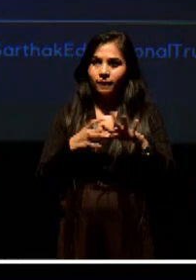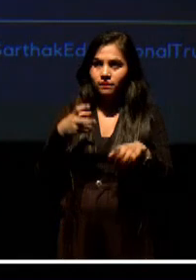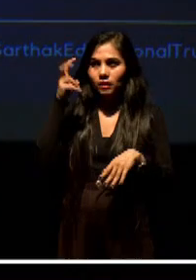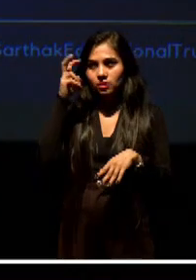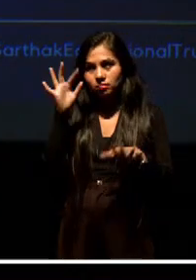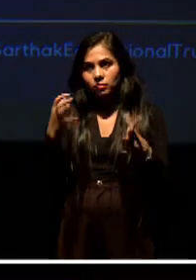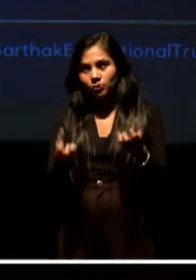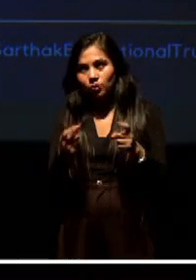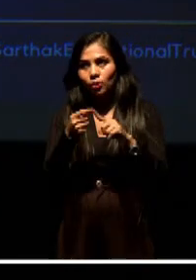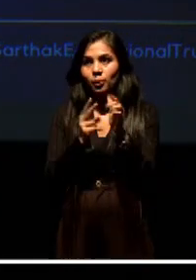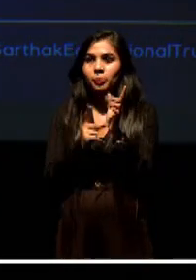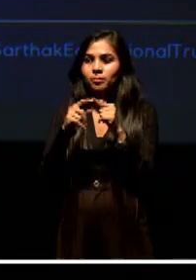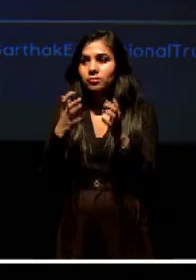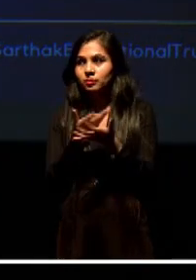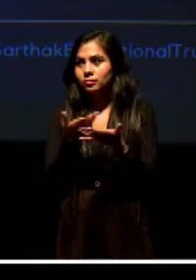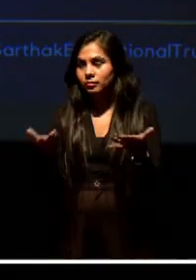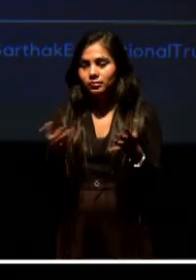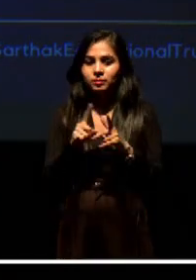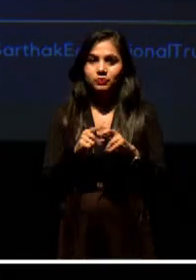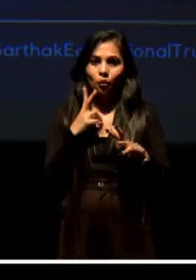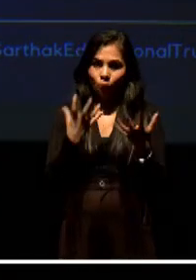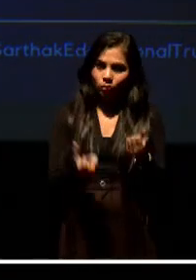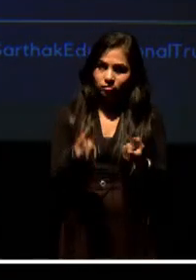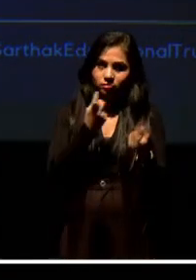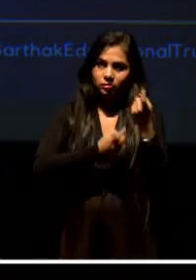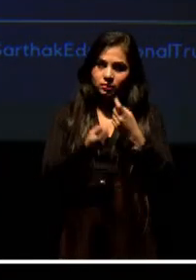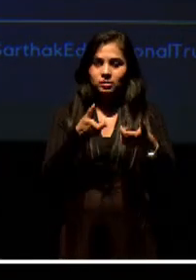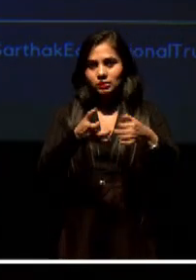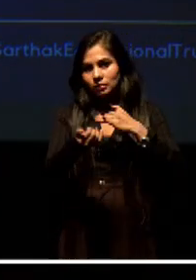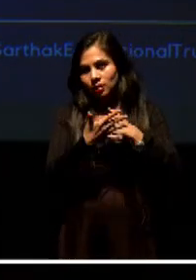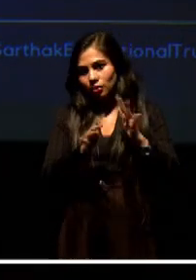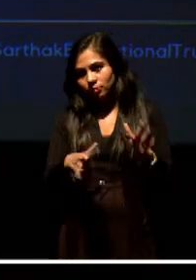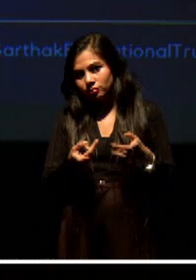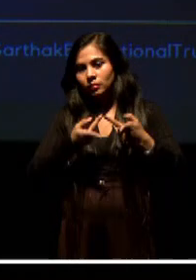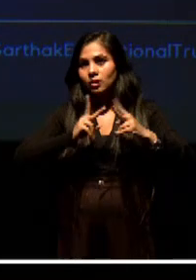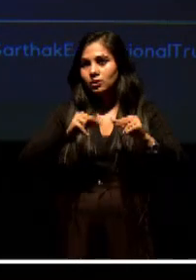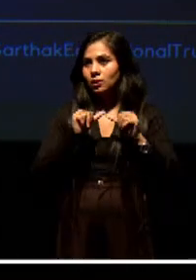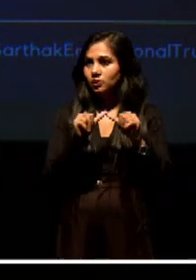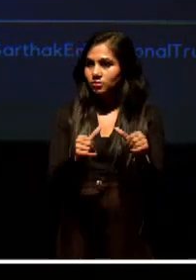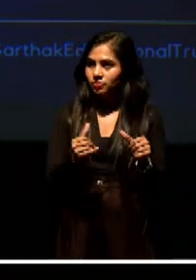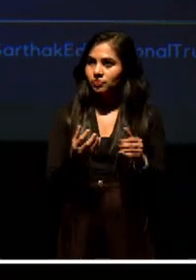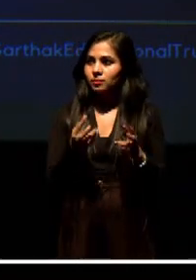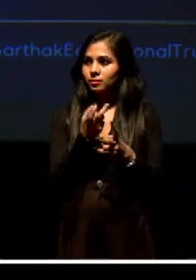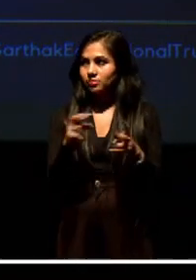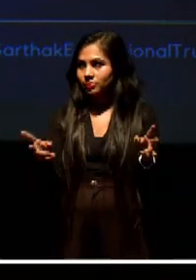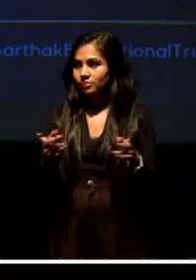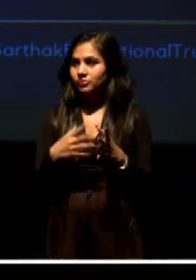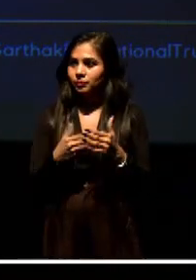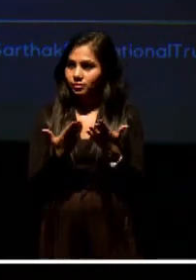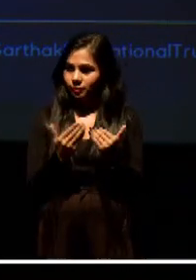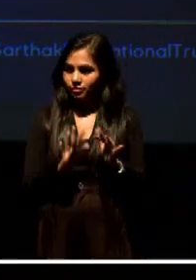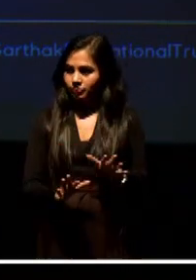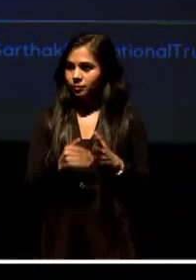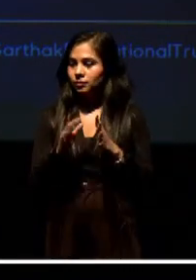for our panelists in the audience, please note them down, because they can answer most of the most difficult questions today. They